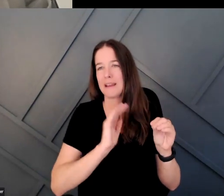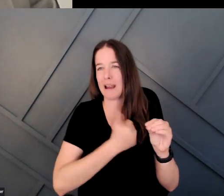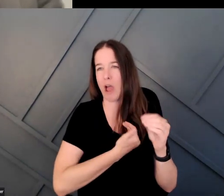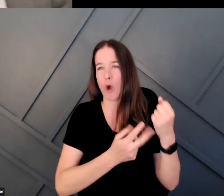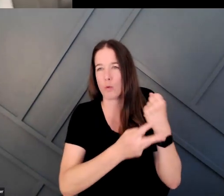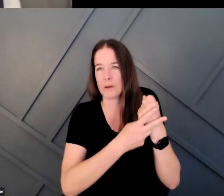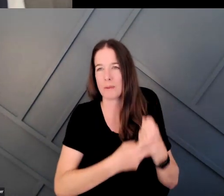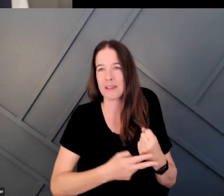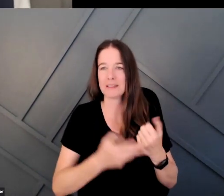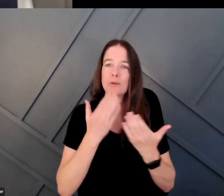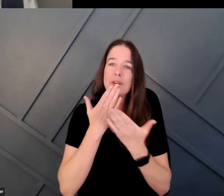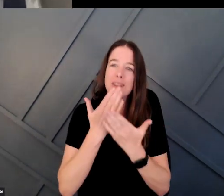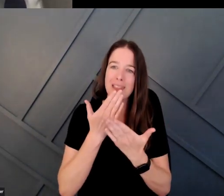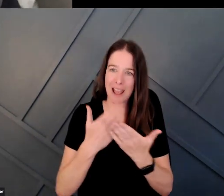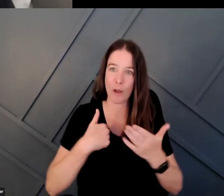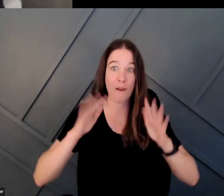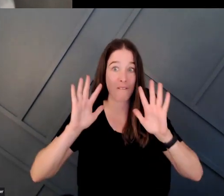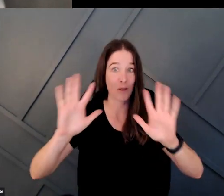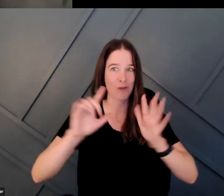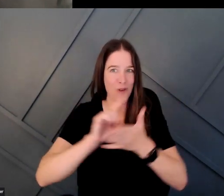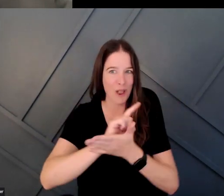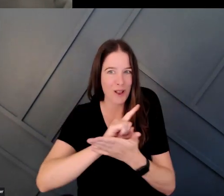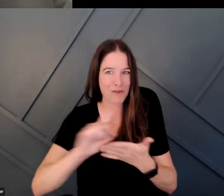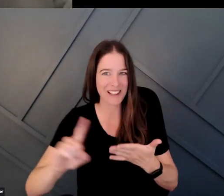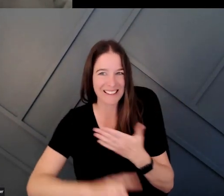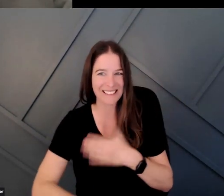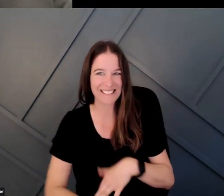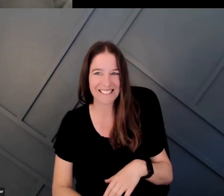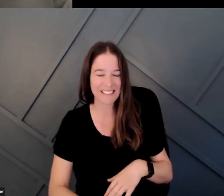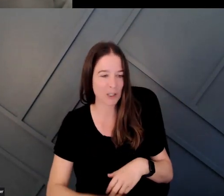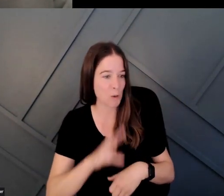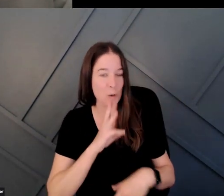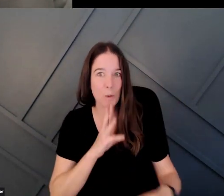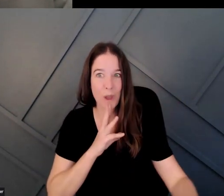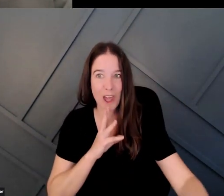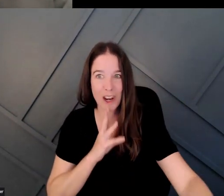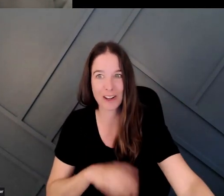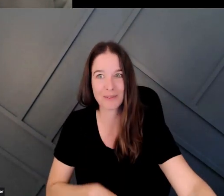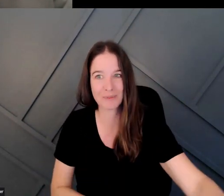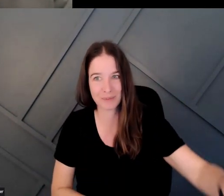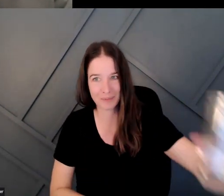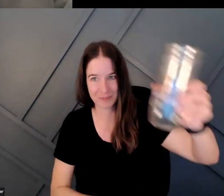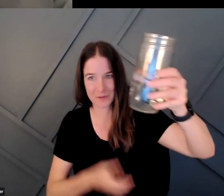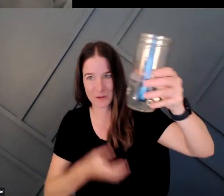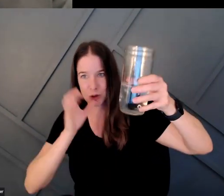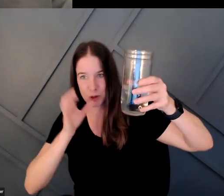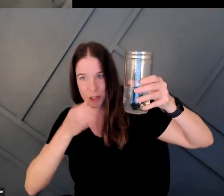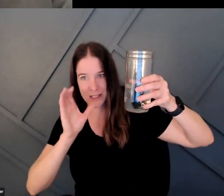Water, everybody.